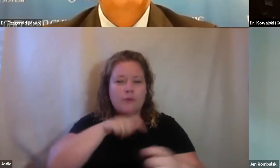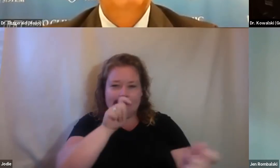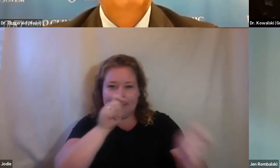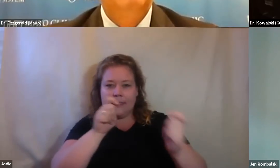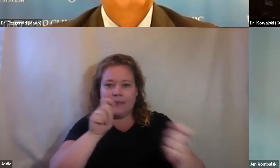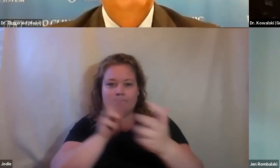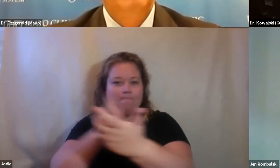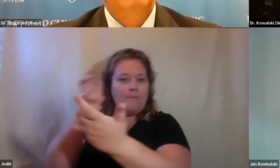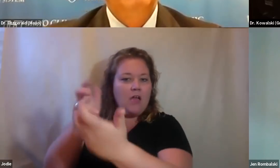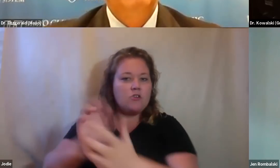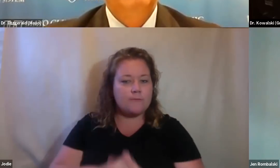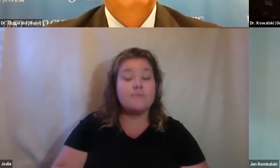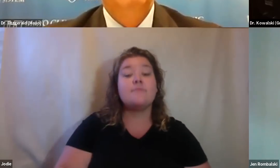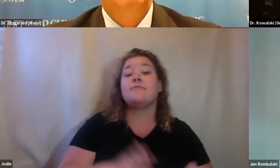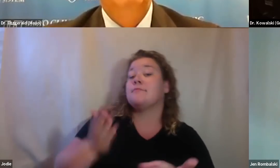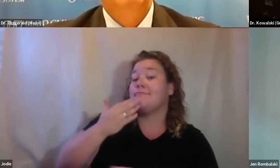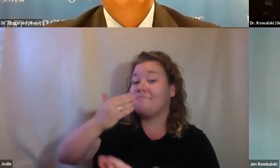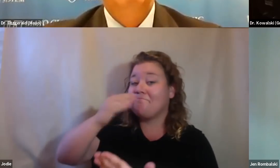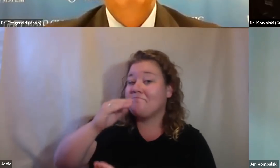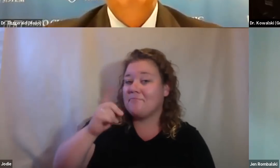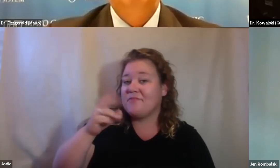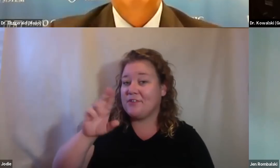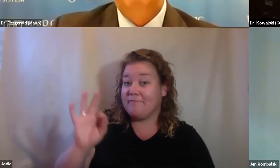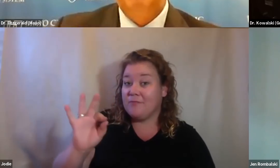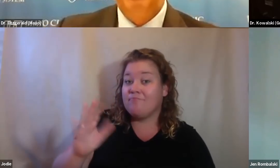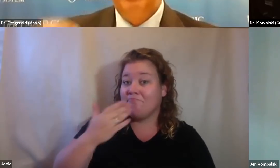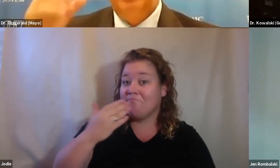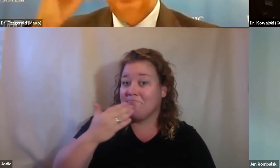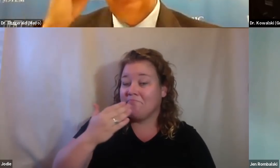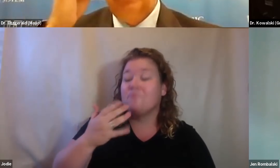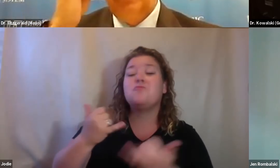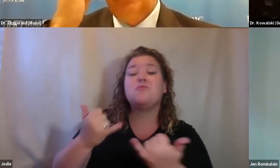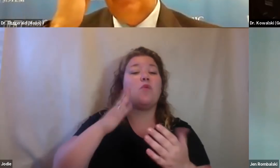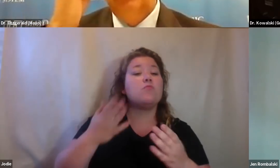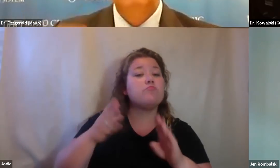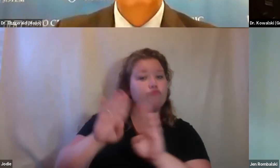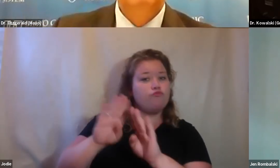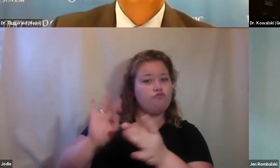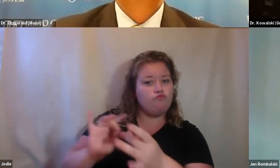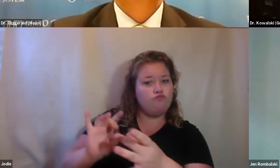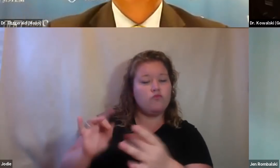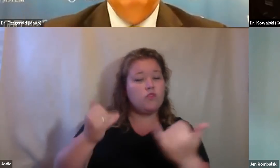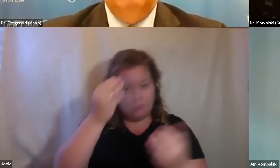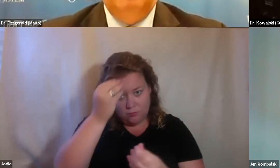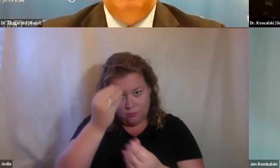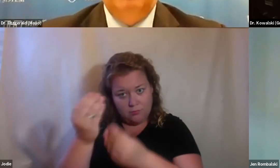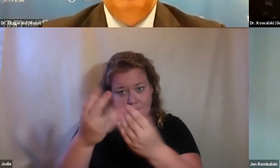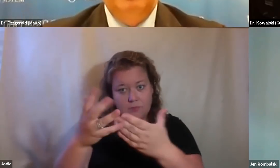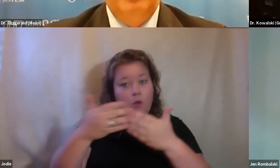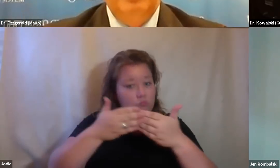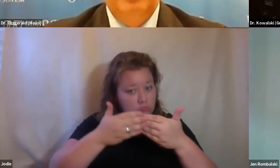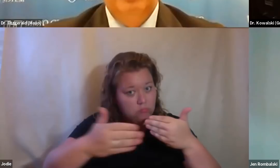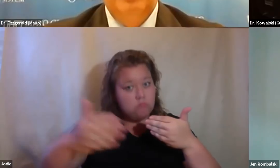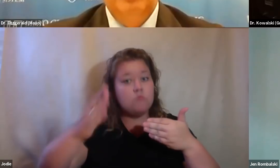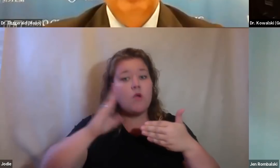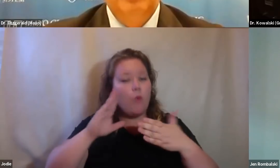Thank you, Dr. Fitzgerald. And just to close here, to let you know that going forward, we will continue to provide